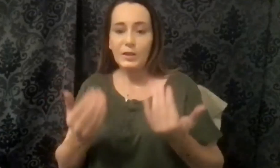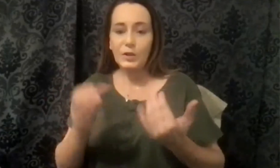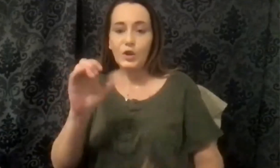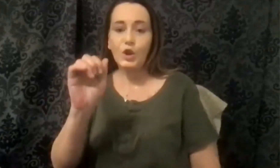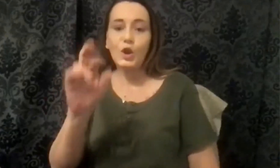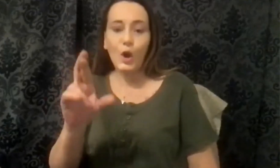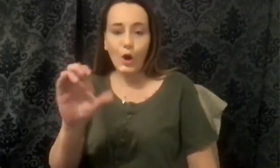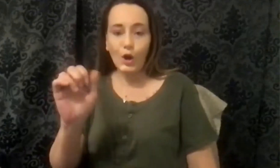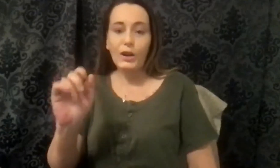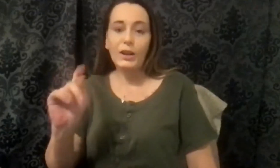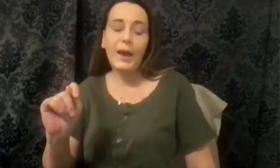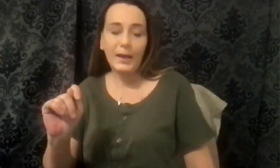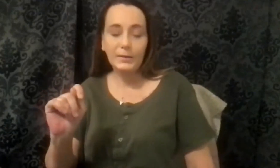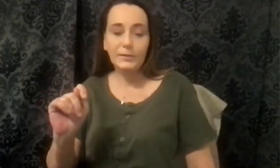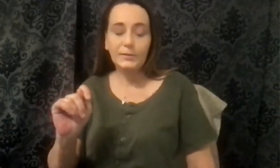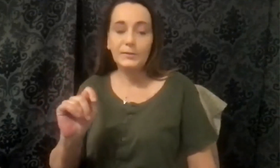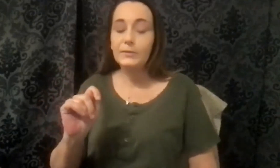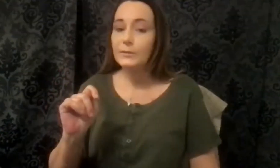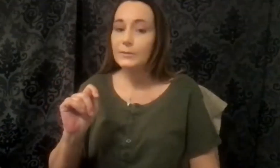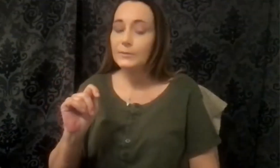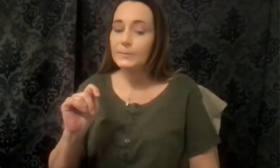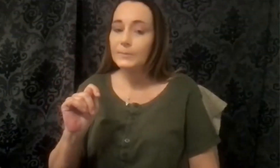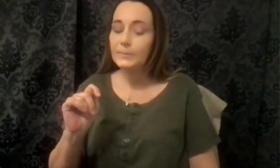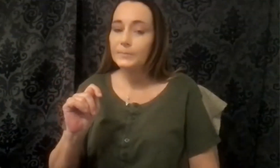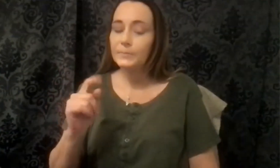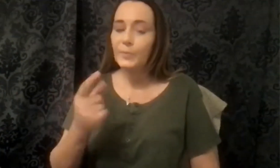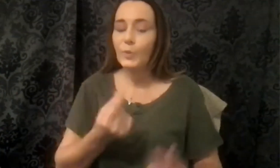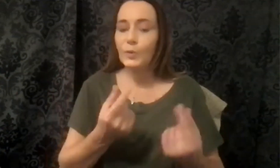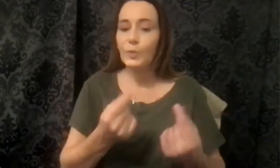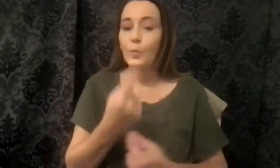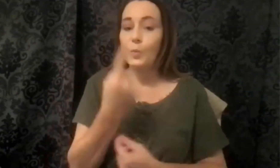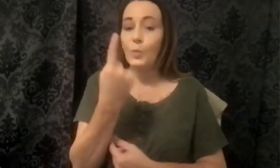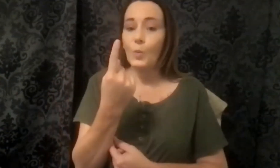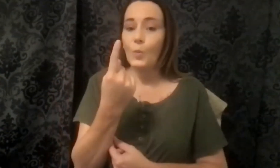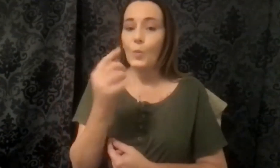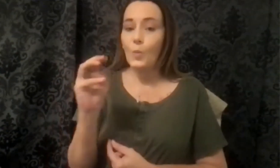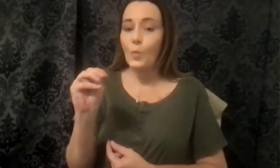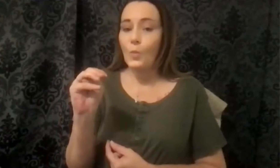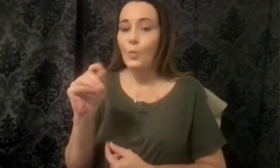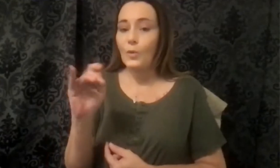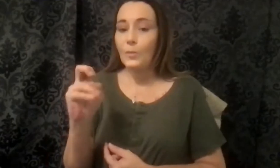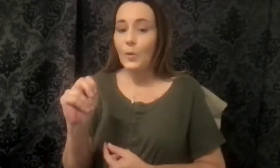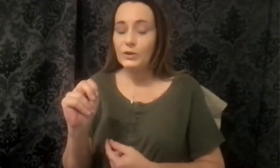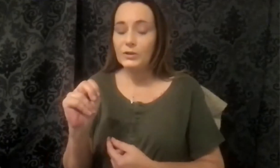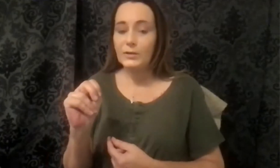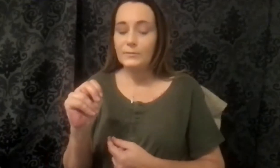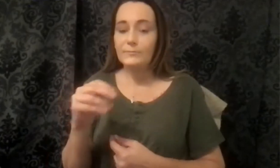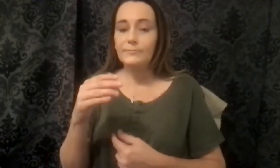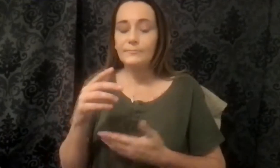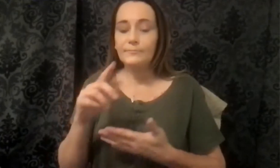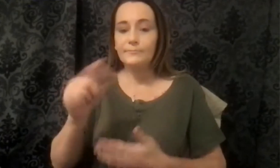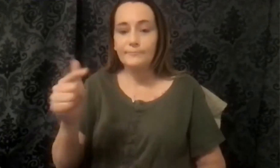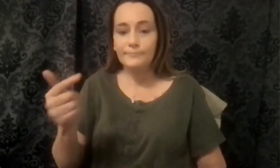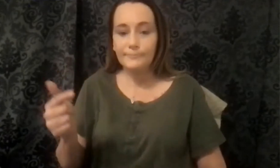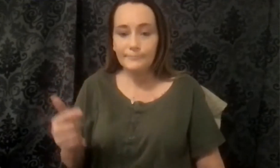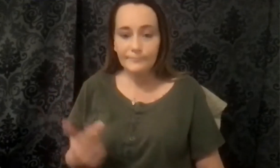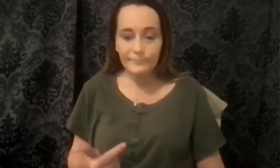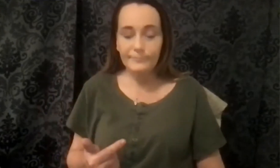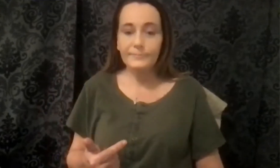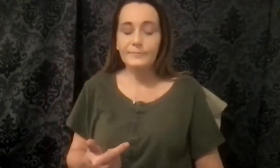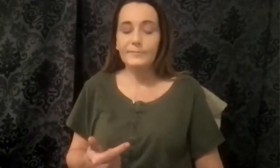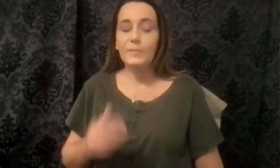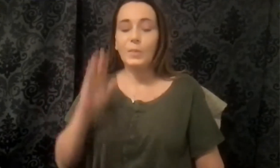we're going to do it is we're going to do like a motion at a time. And we'll have Irene and Yoel will present